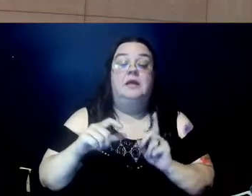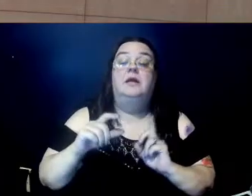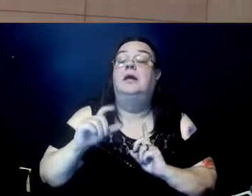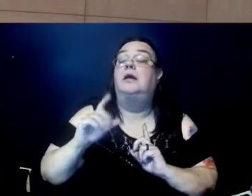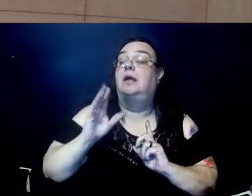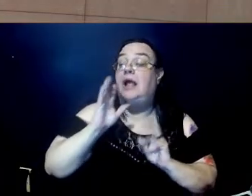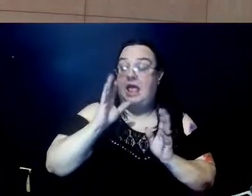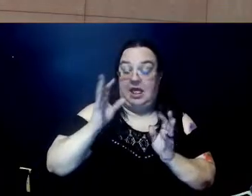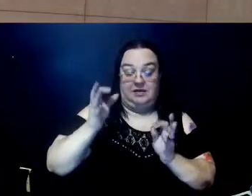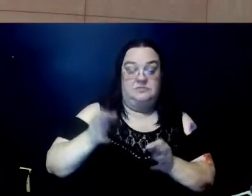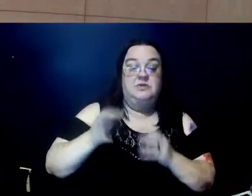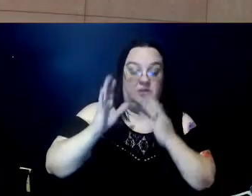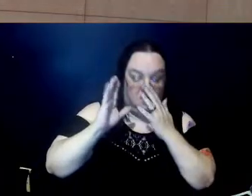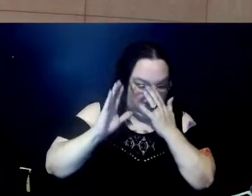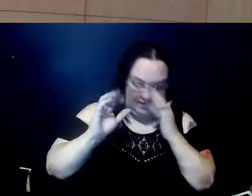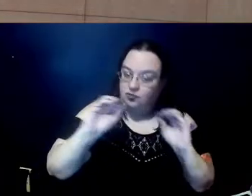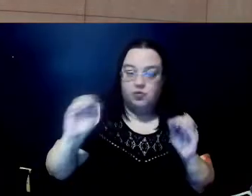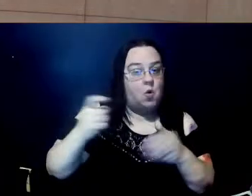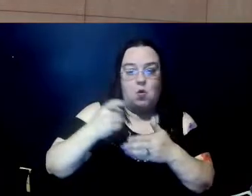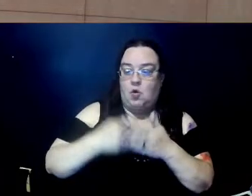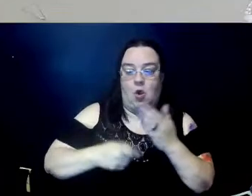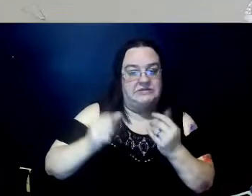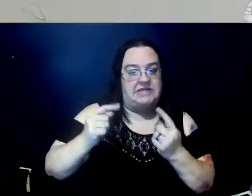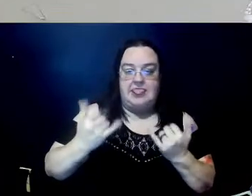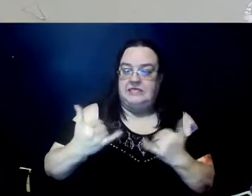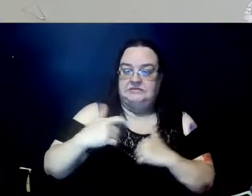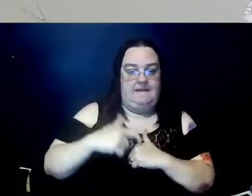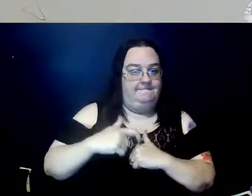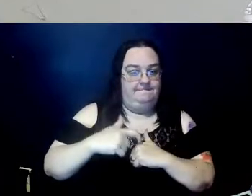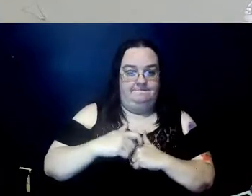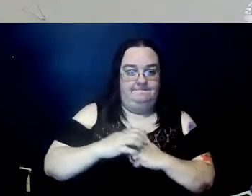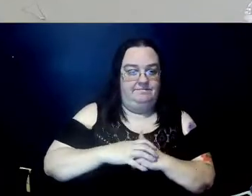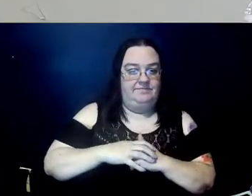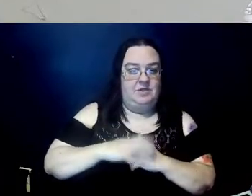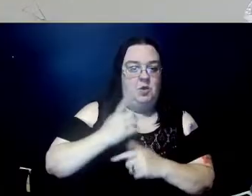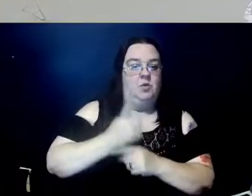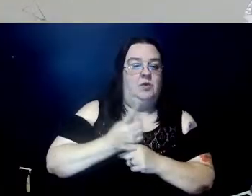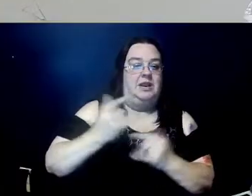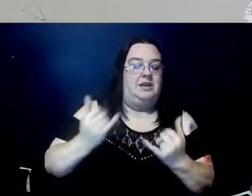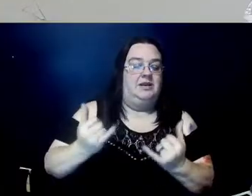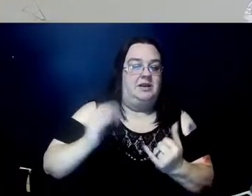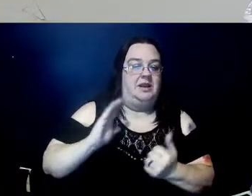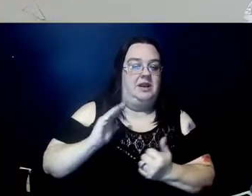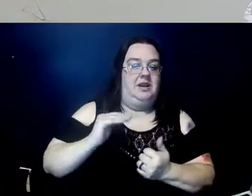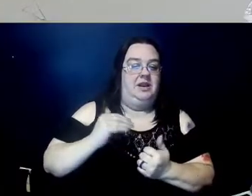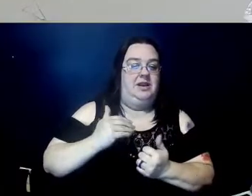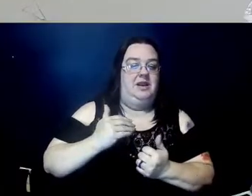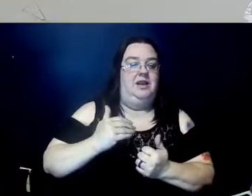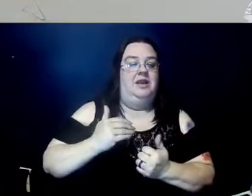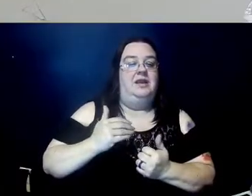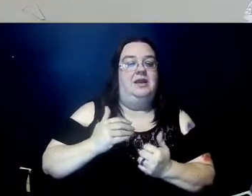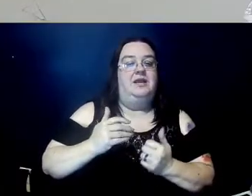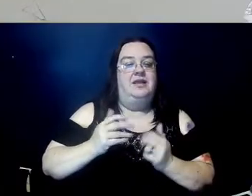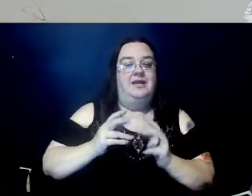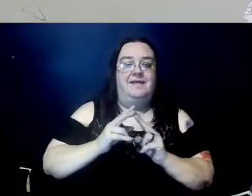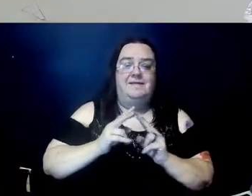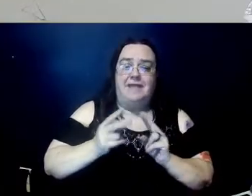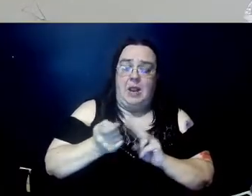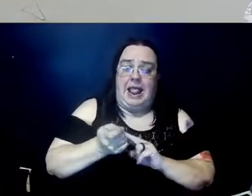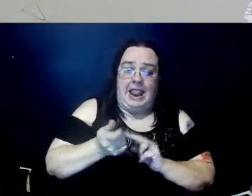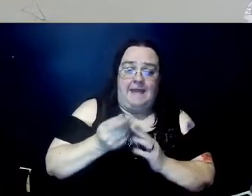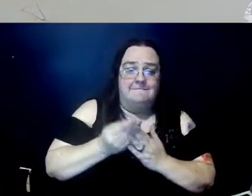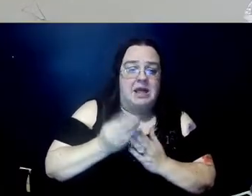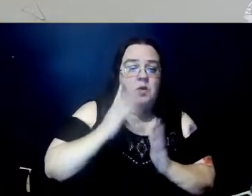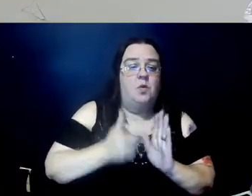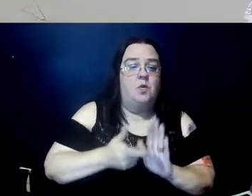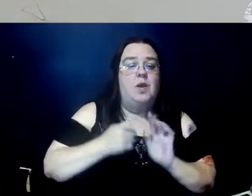Absolutely. It has no cost at this time. Right now, the very little money it will require will